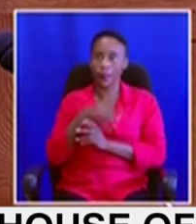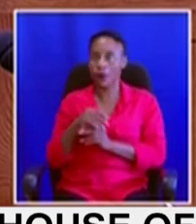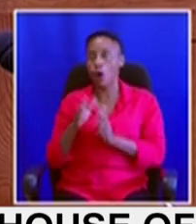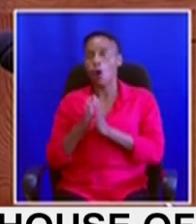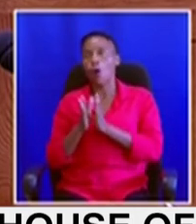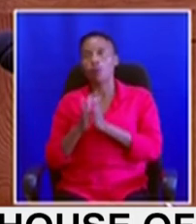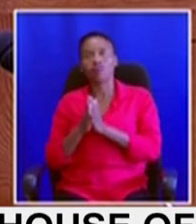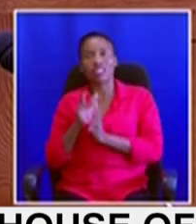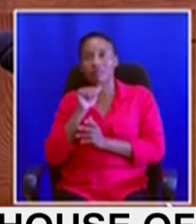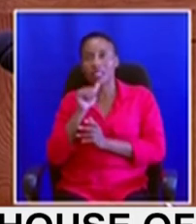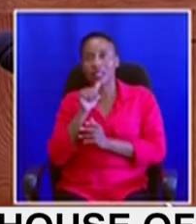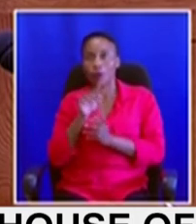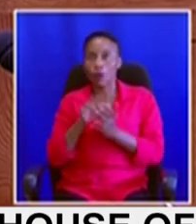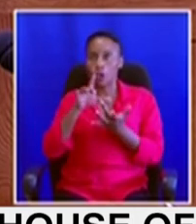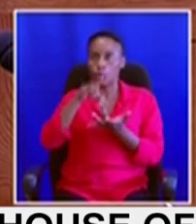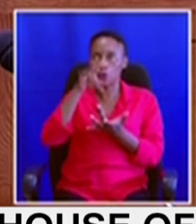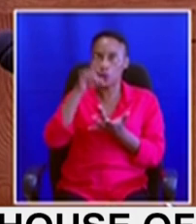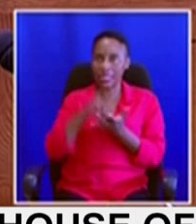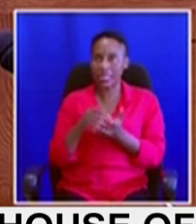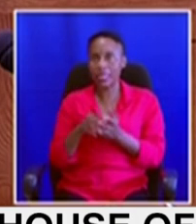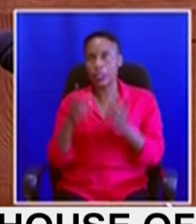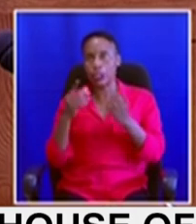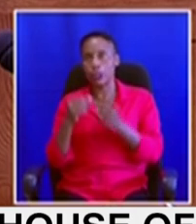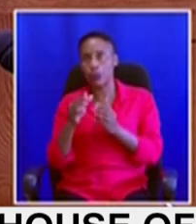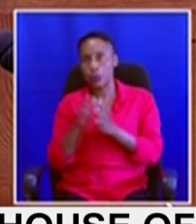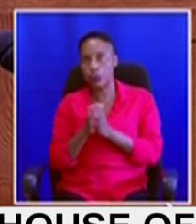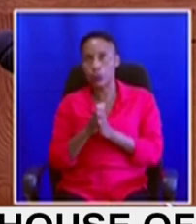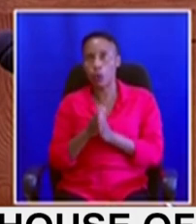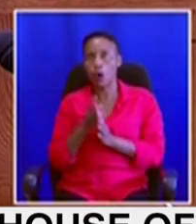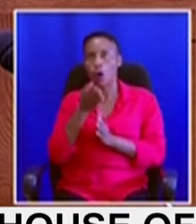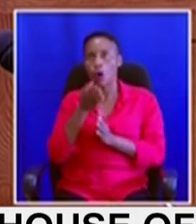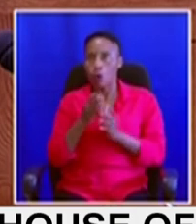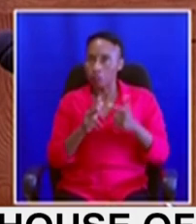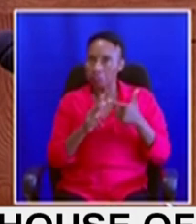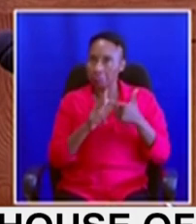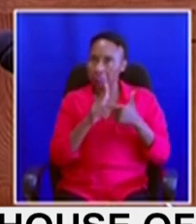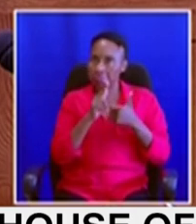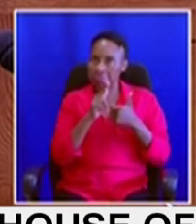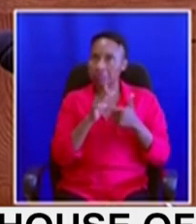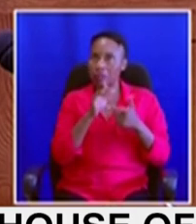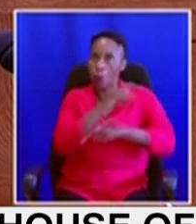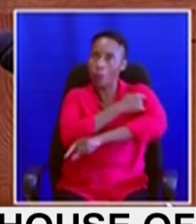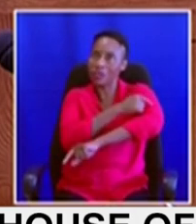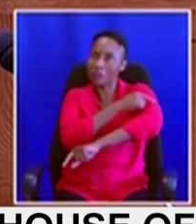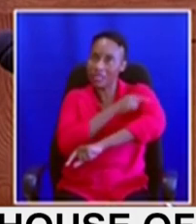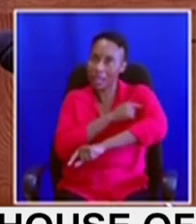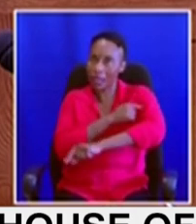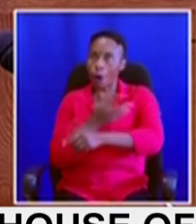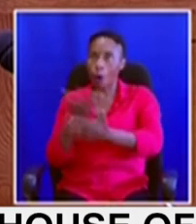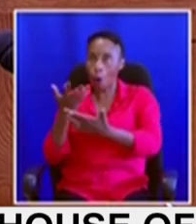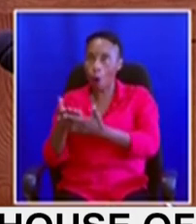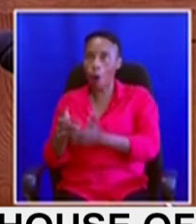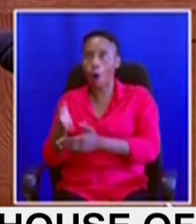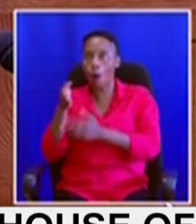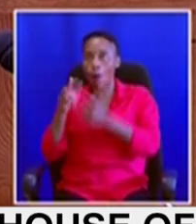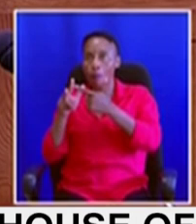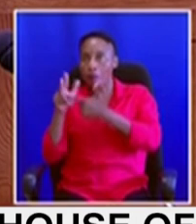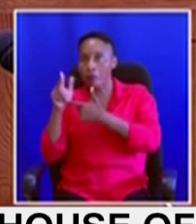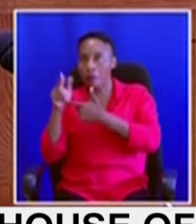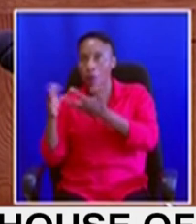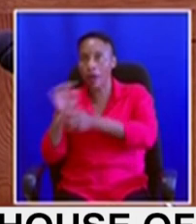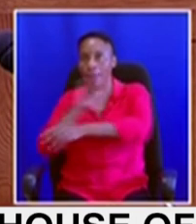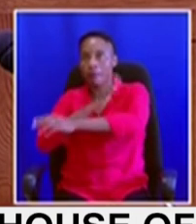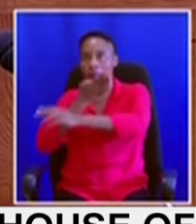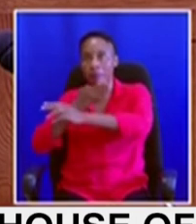to undergo customary initiation or not. It does not lead to a